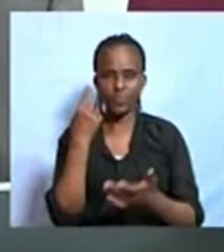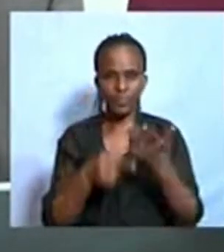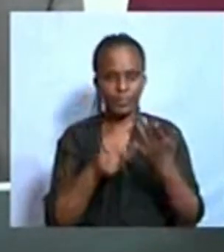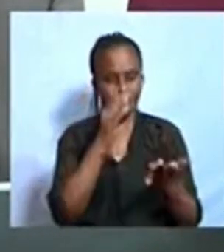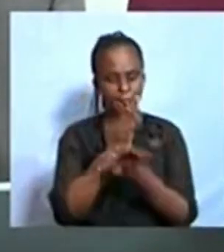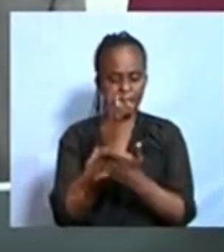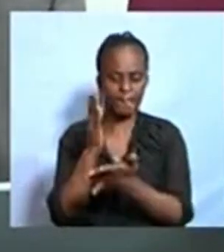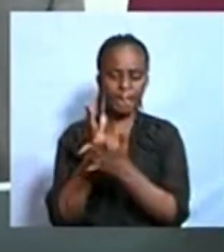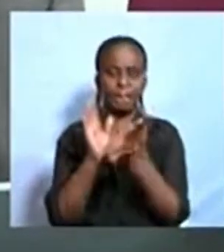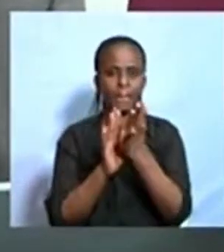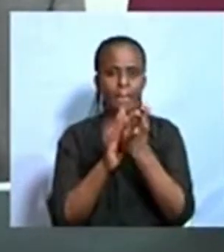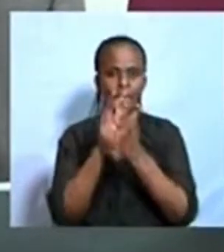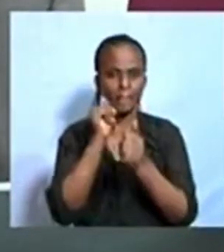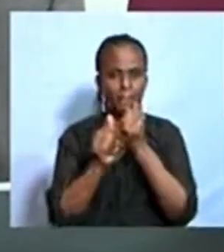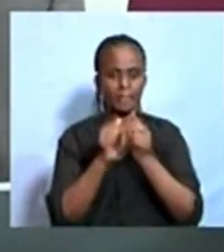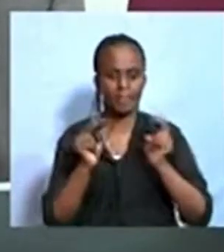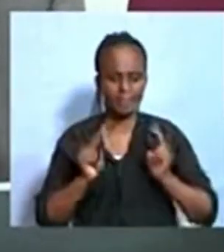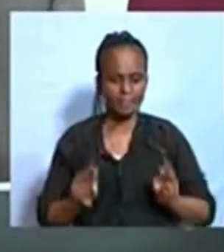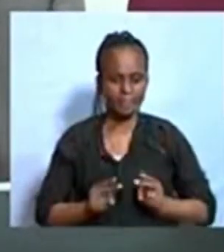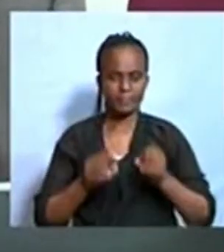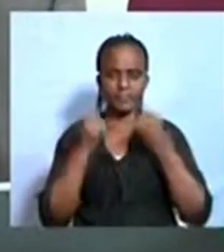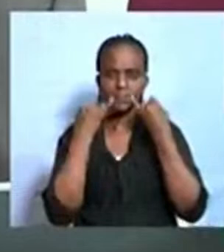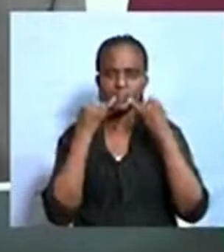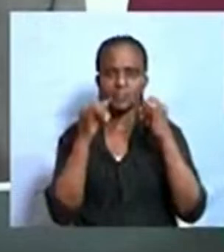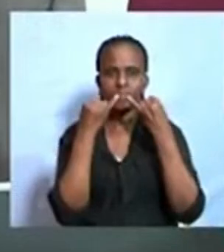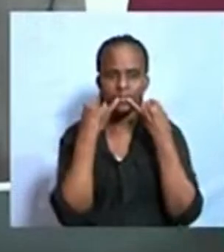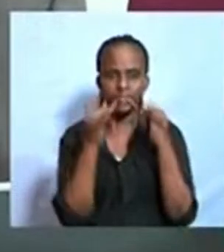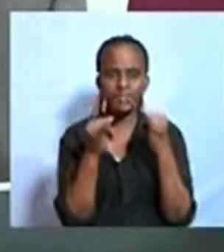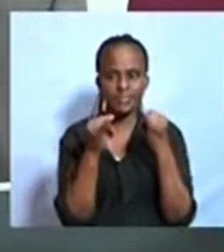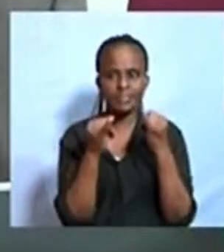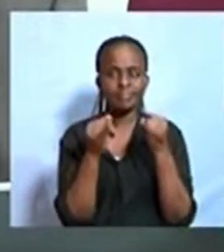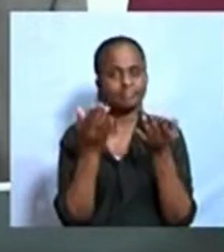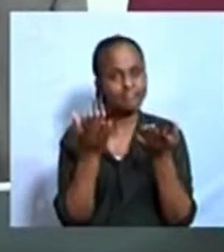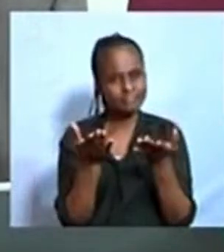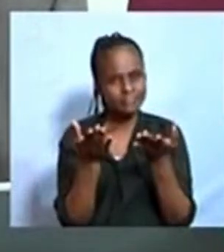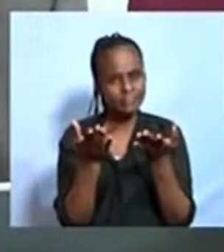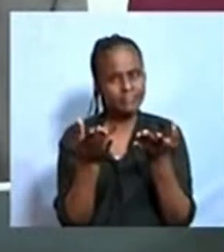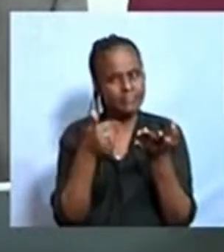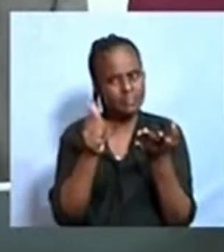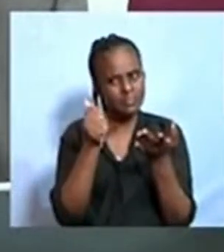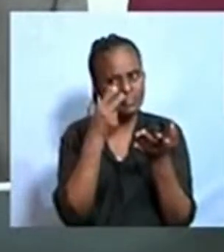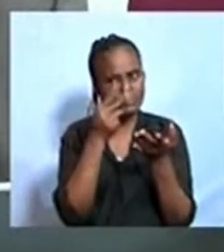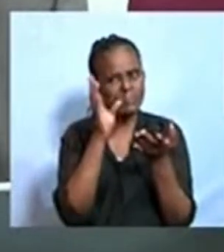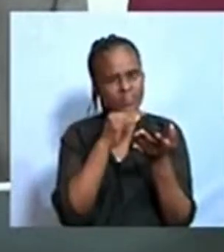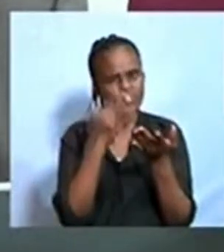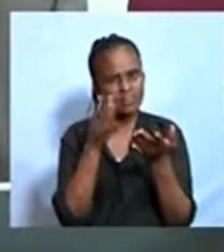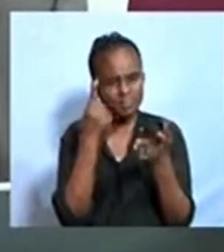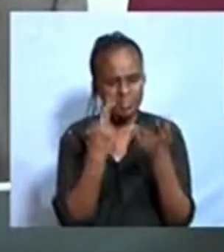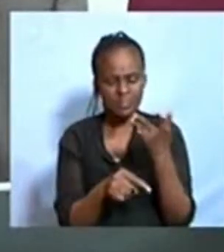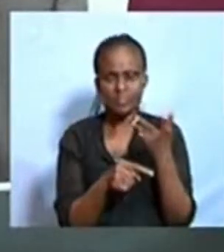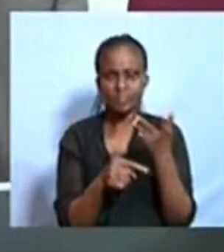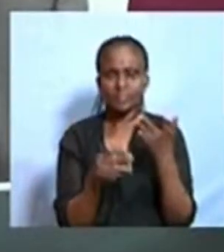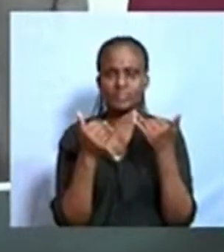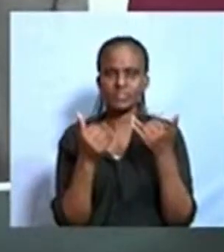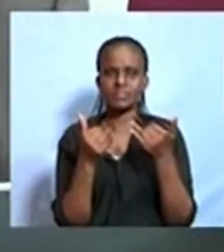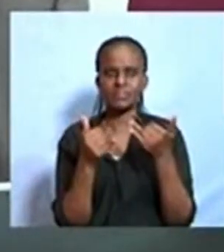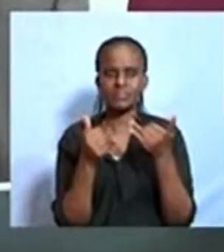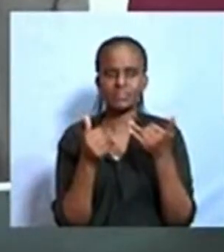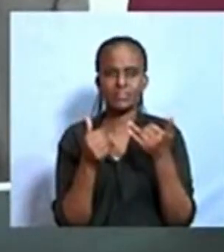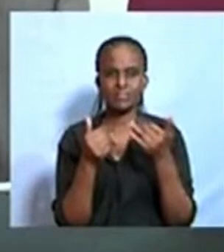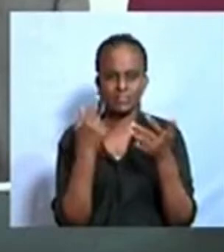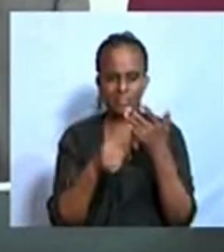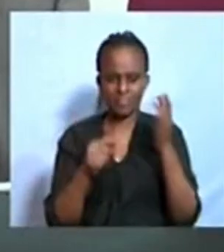lack of health information. Have you looked at what kind of